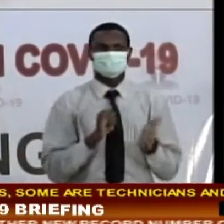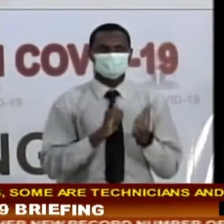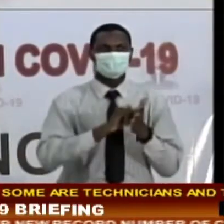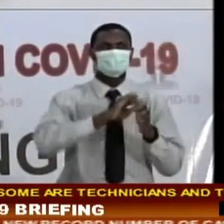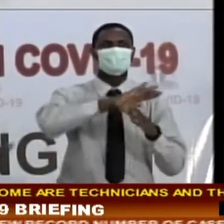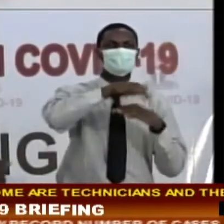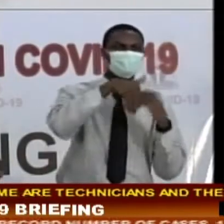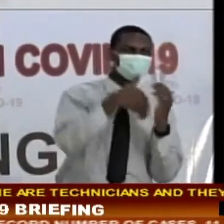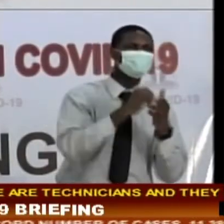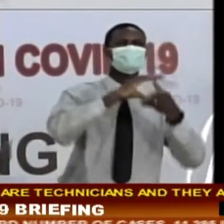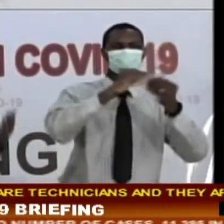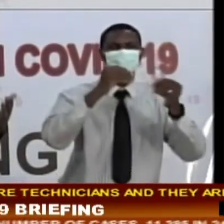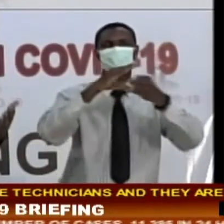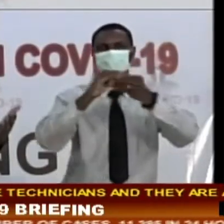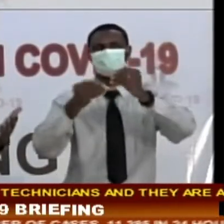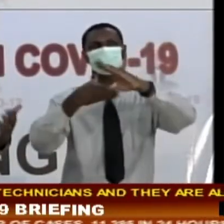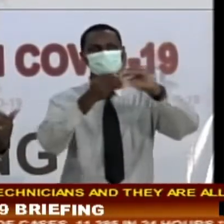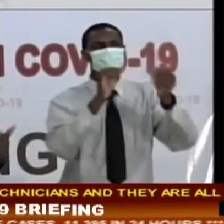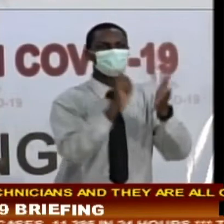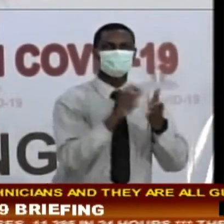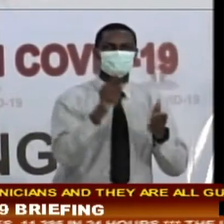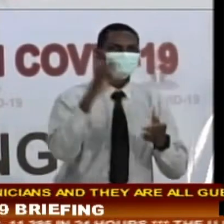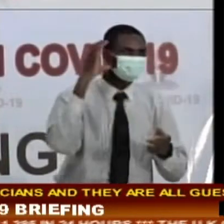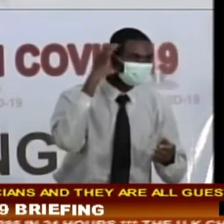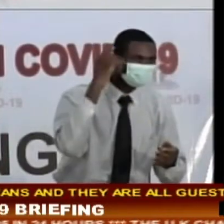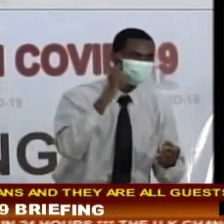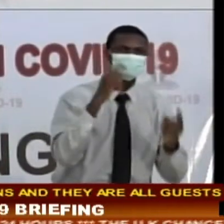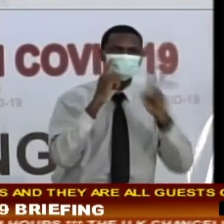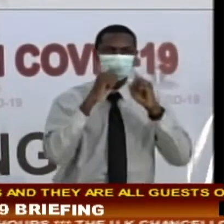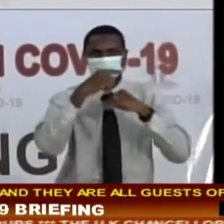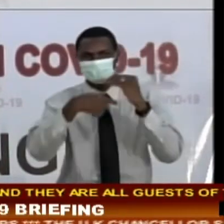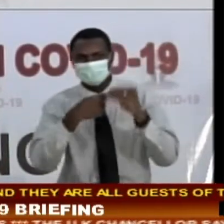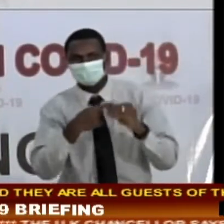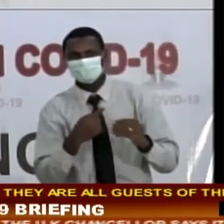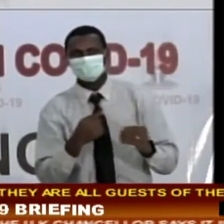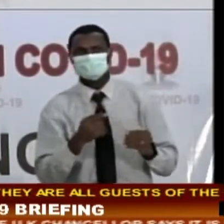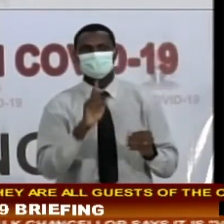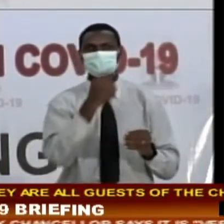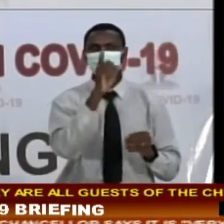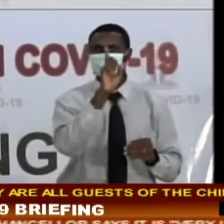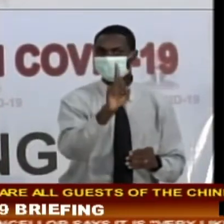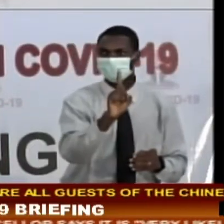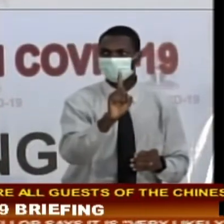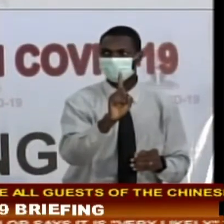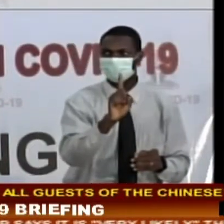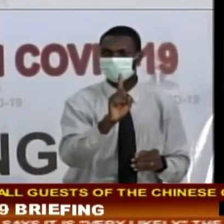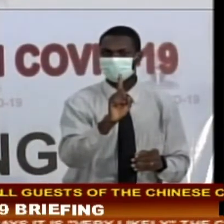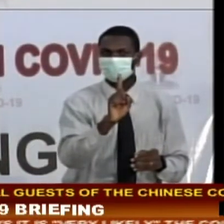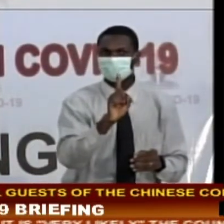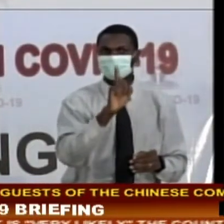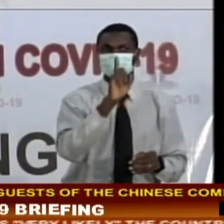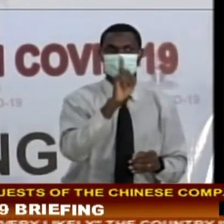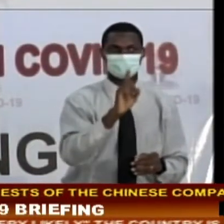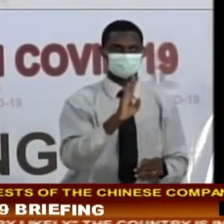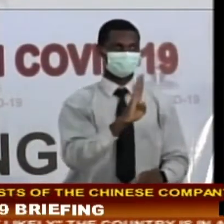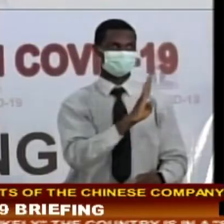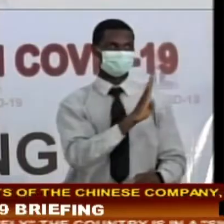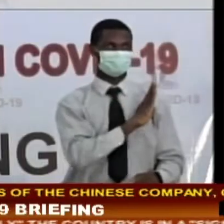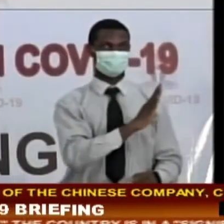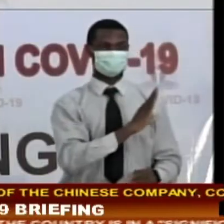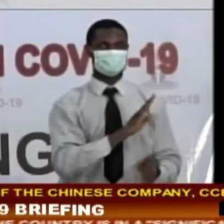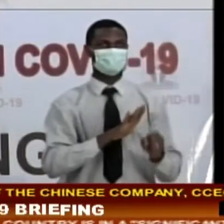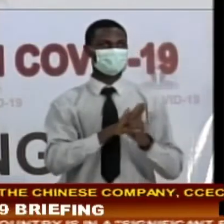stories that you are hearing and you are reporting on there's only one that has been Bal enough I said I have